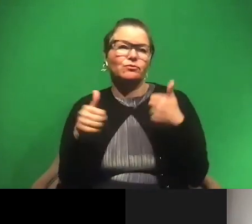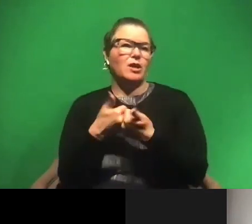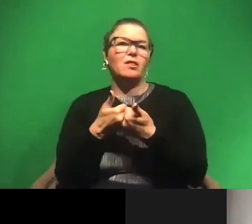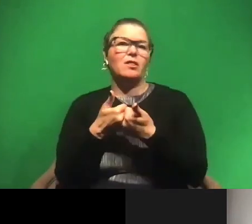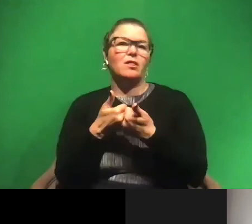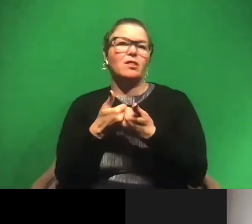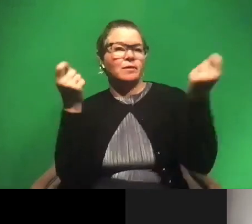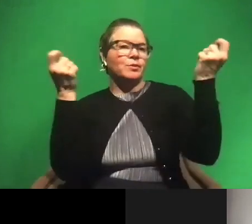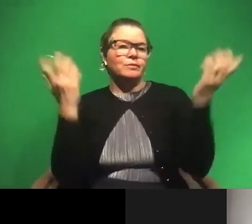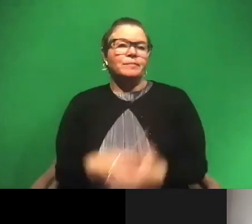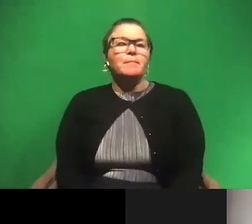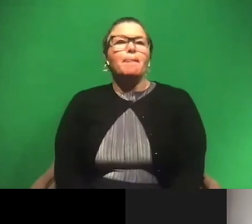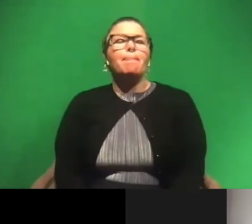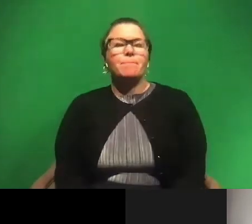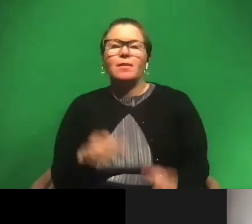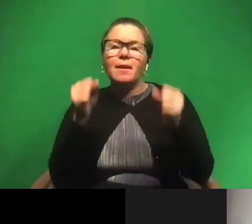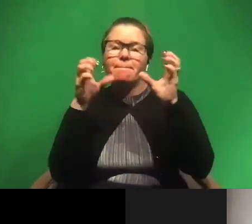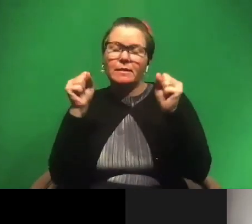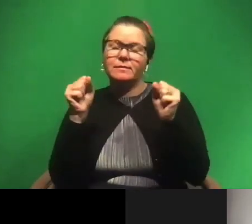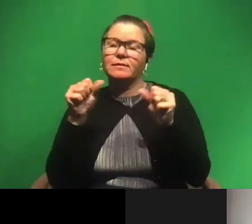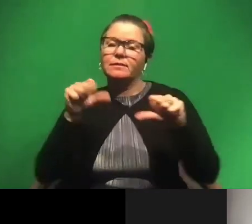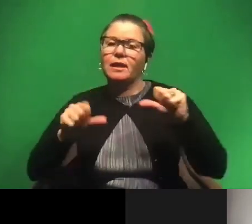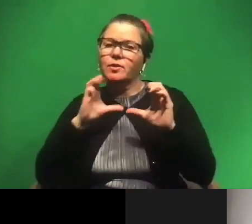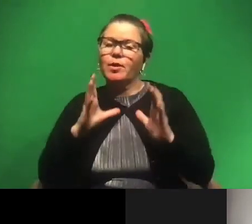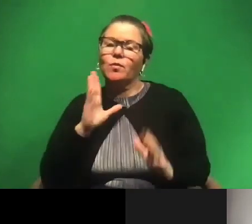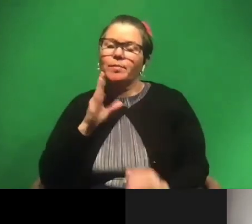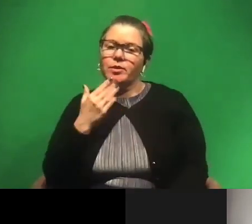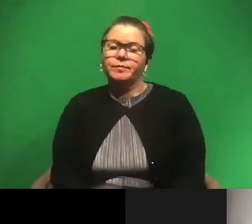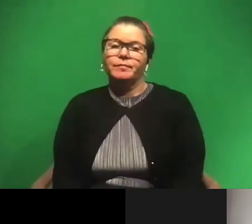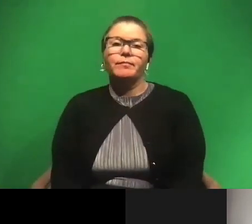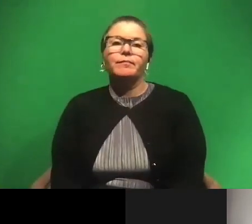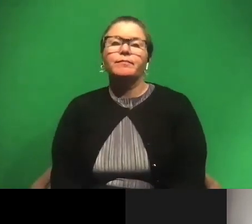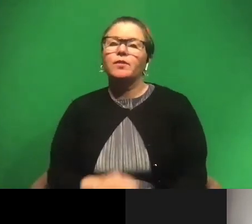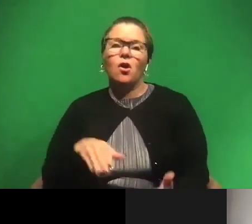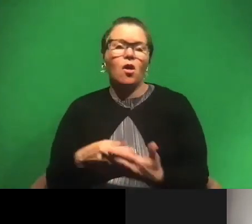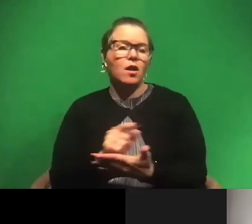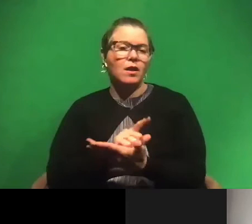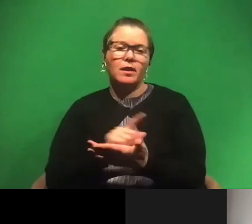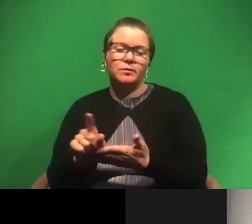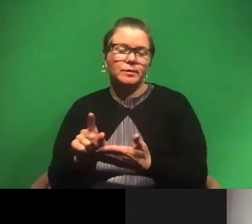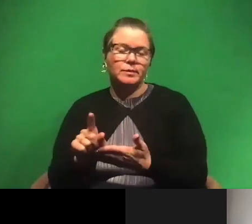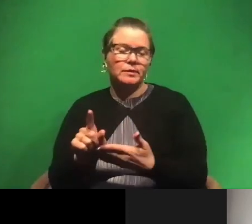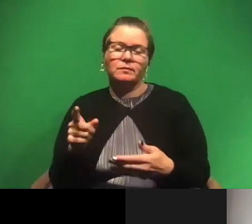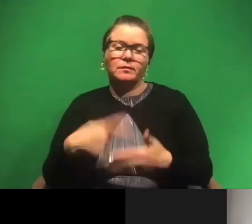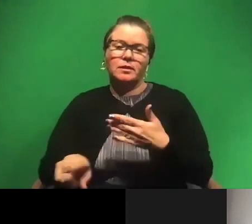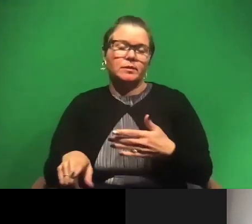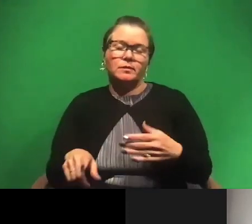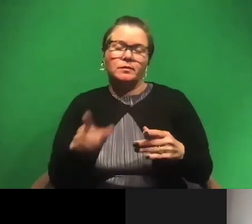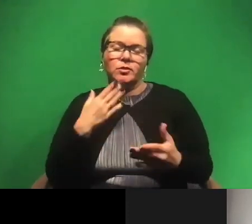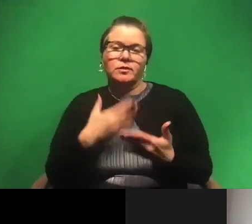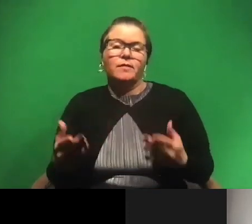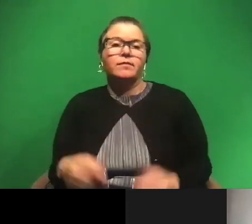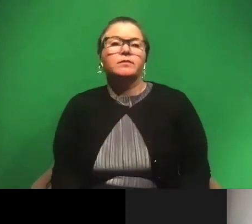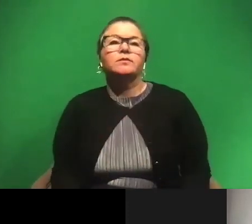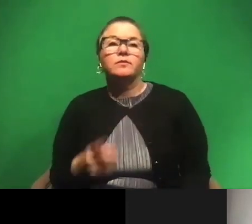celebration. And she's an amazing communicator, and it's going to be good. All next week is, generally speaking, like, it's going to be good stuff. So please join